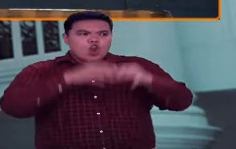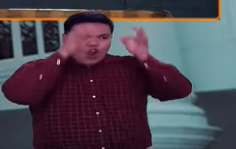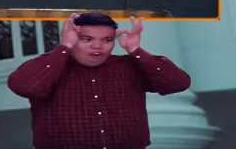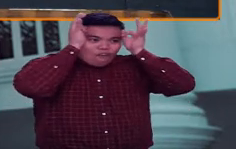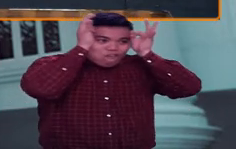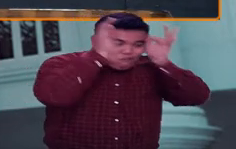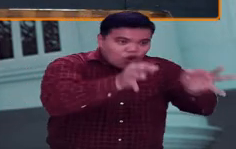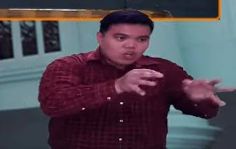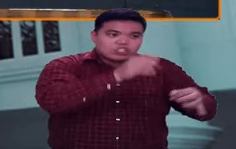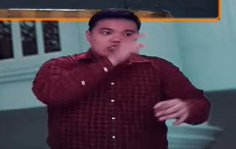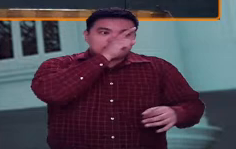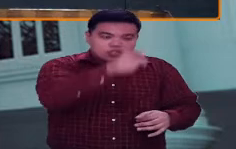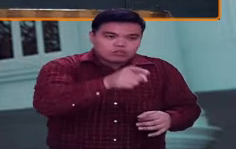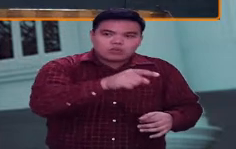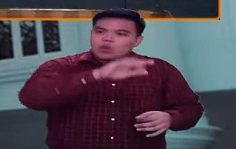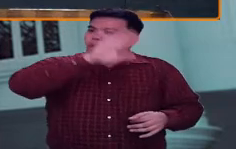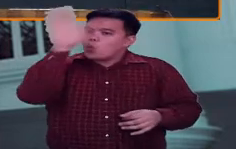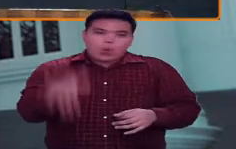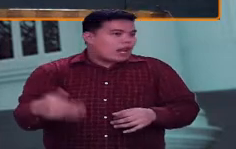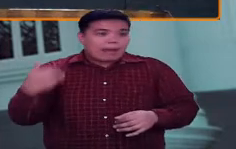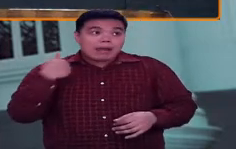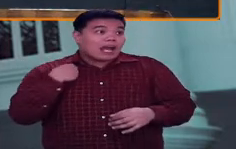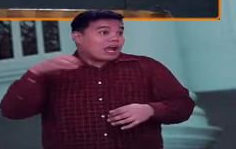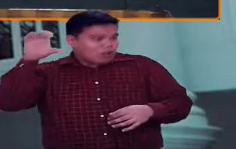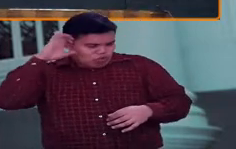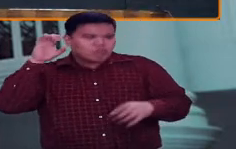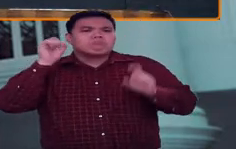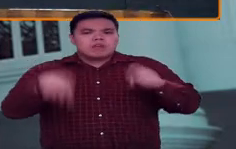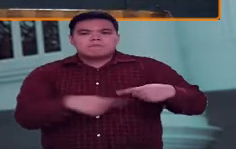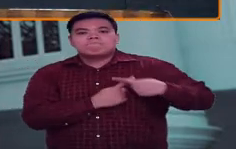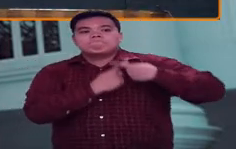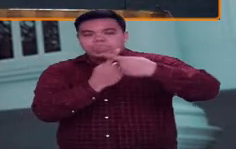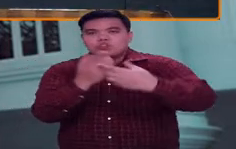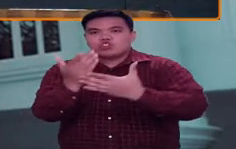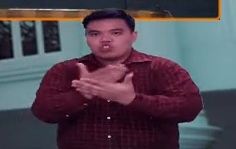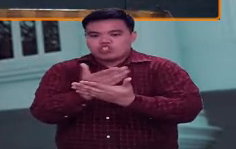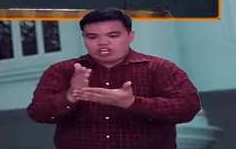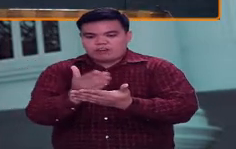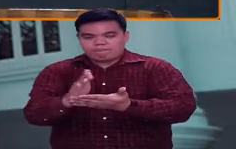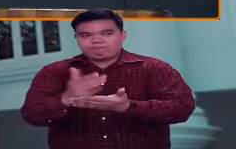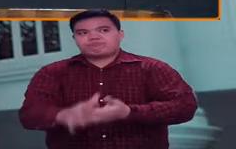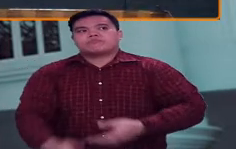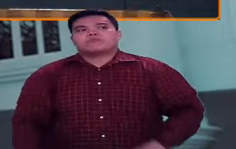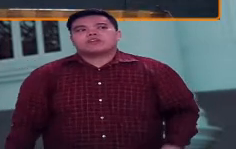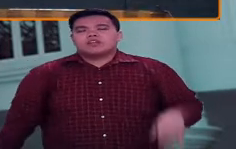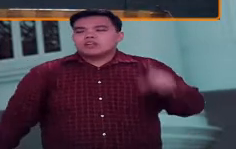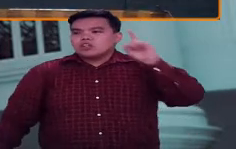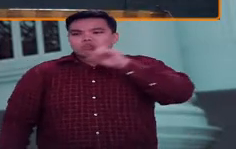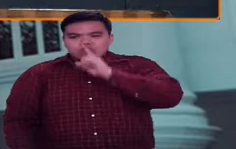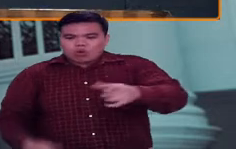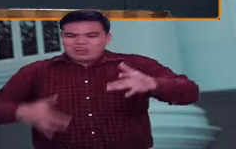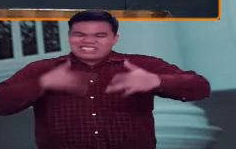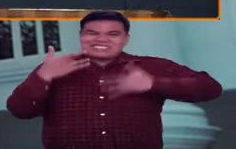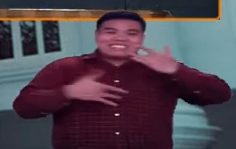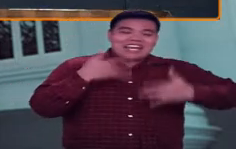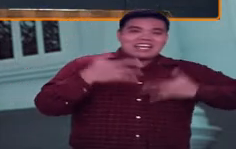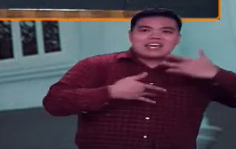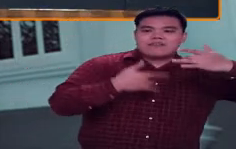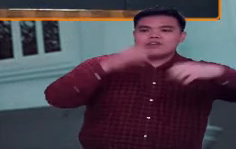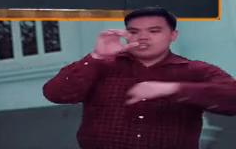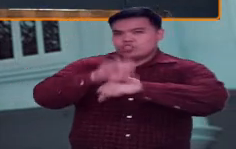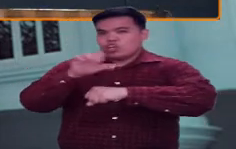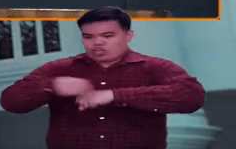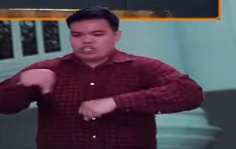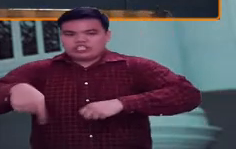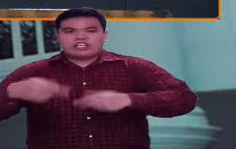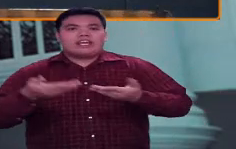on making sure those who had never heard would know about Jesus Christ. It's exciting to see what God's doing with the